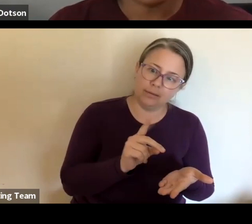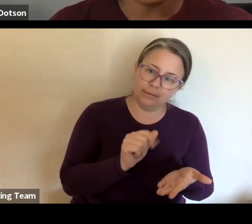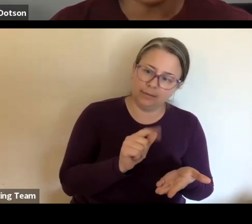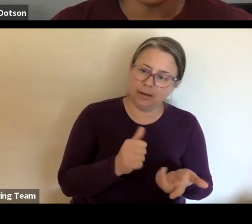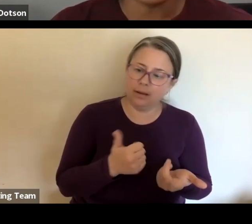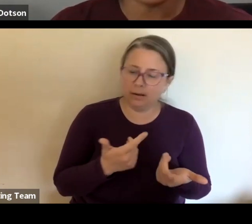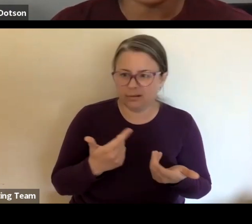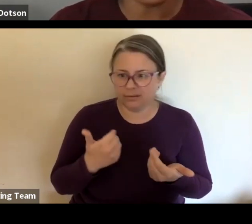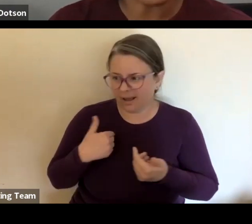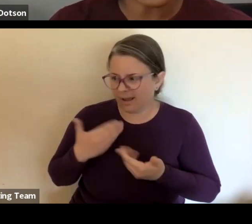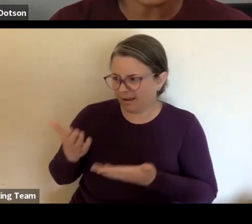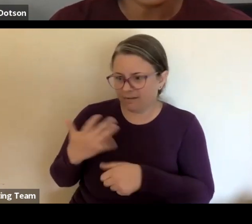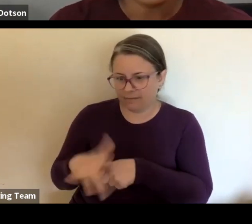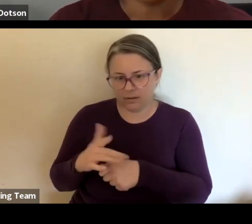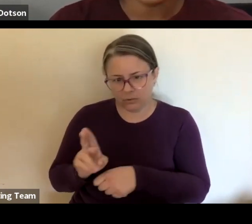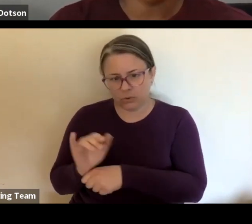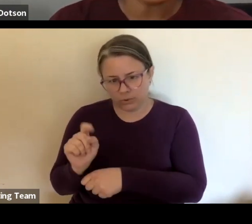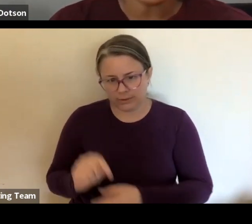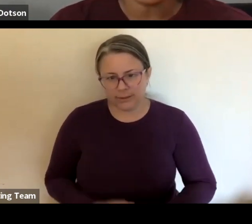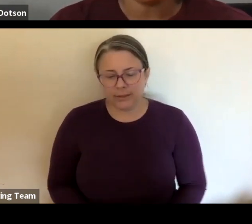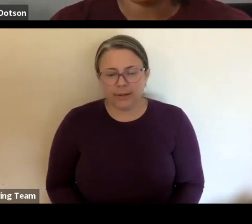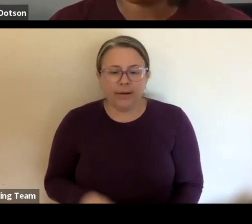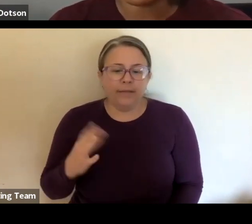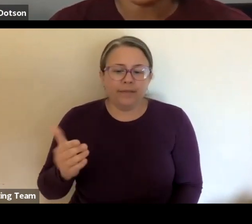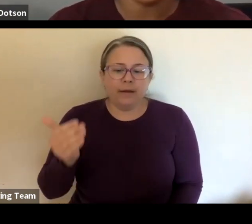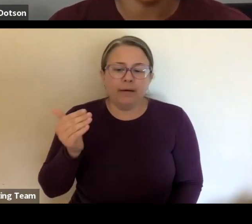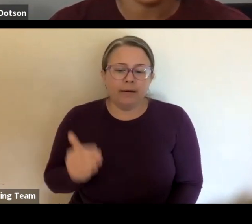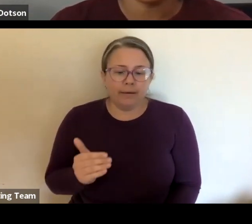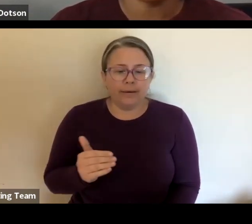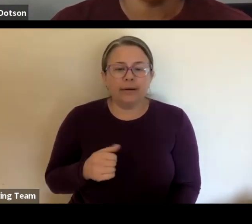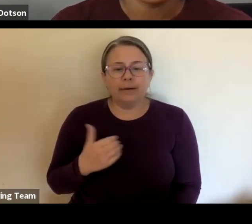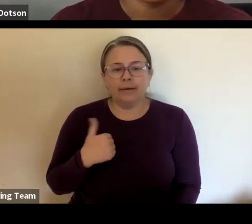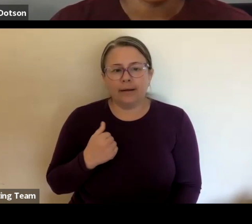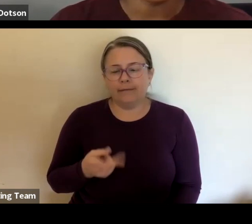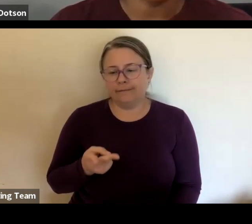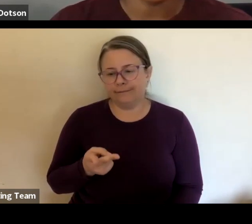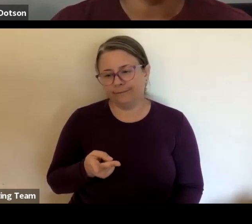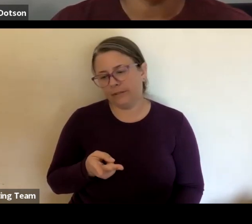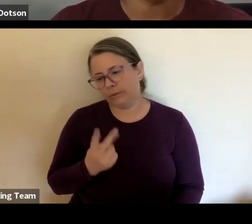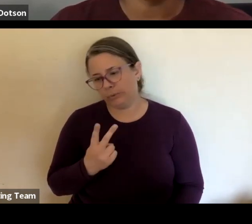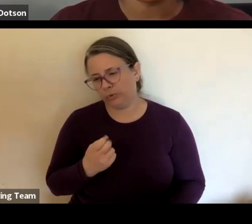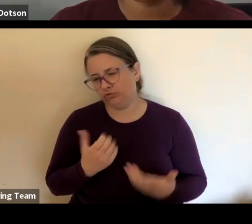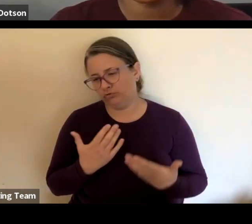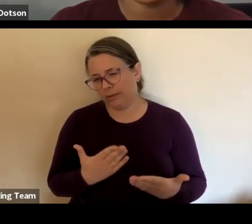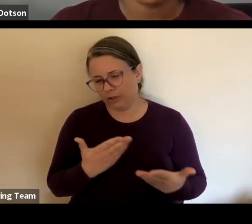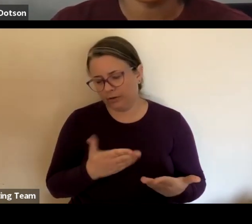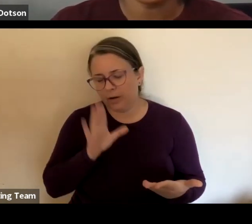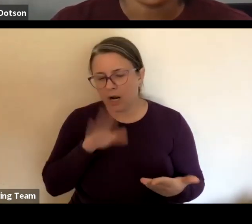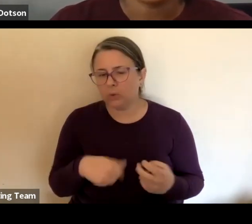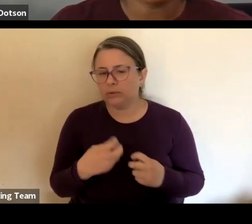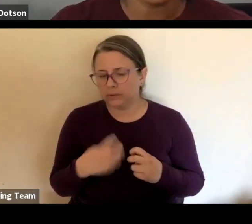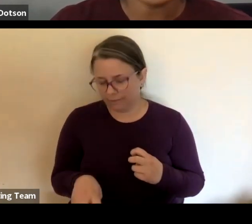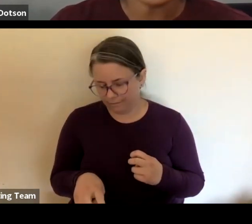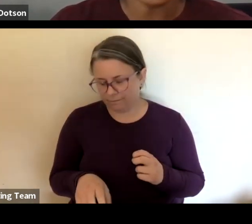challenging. I think we should try to seek to get closer to that. But in the meantime, the very least we can do is to